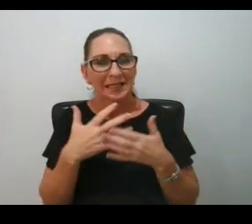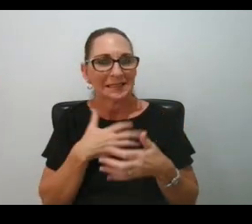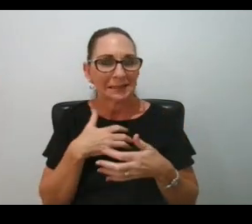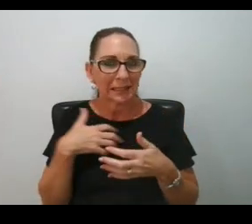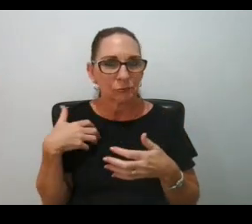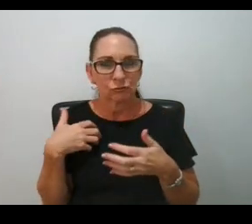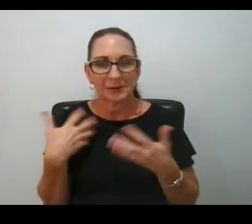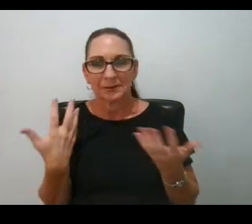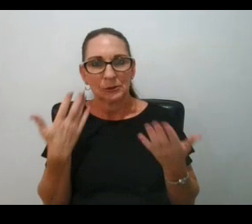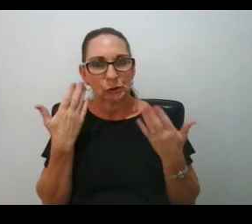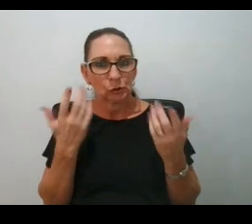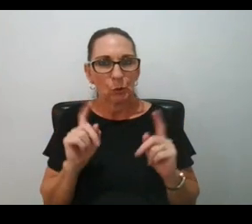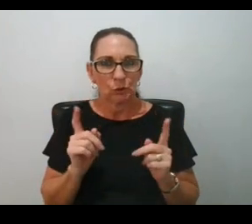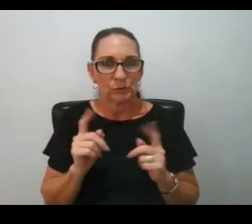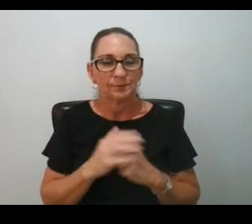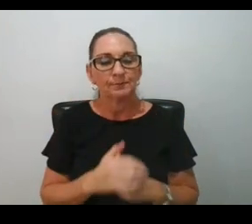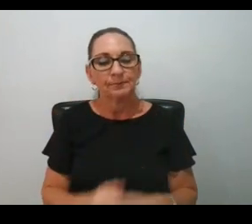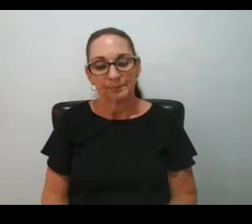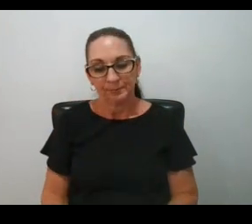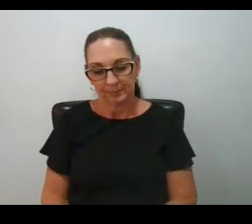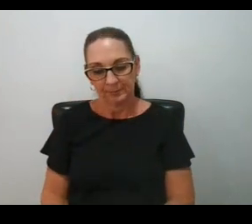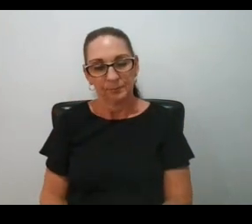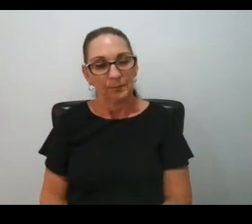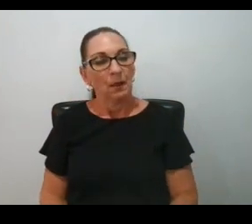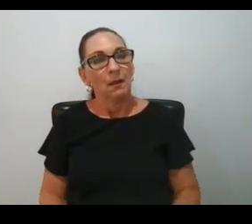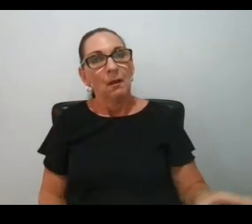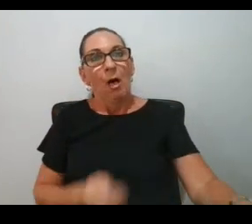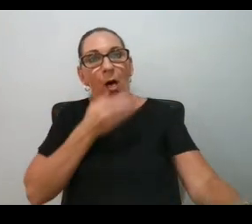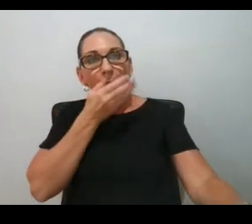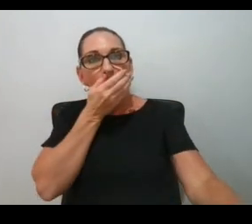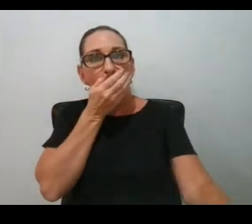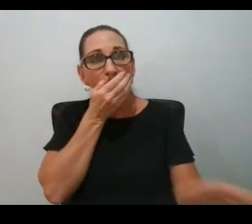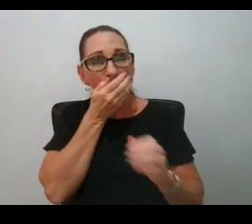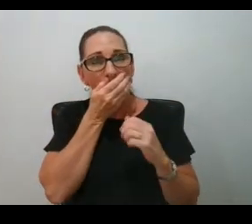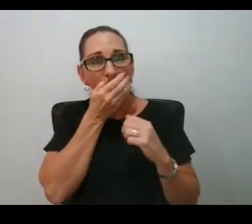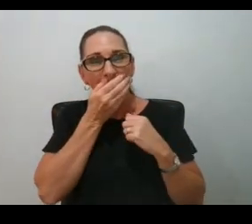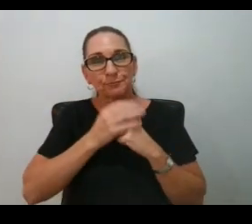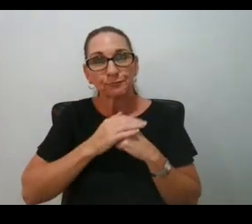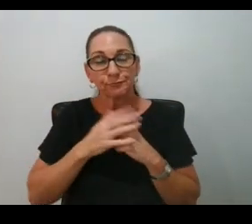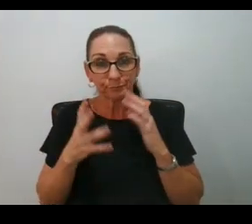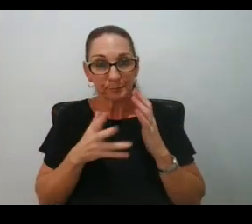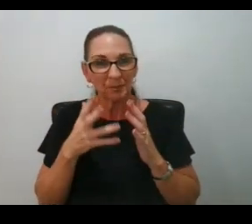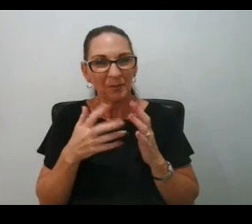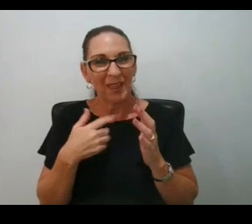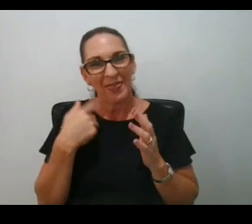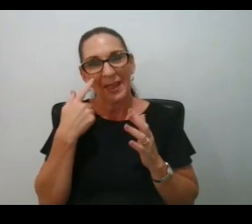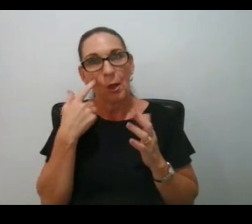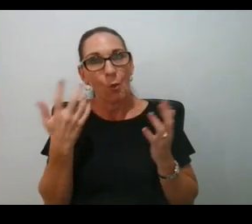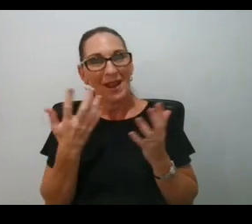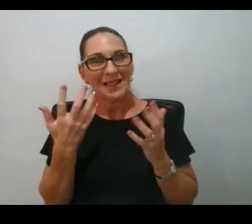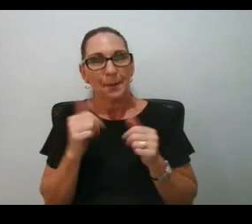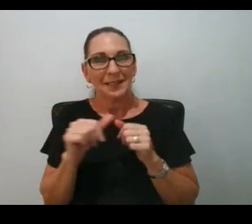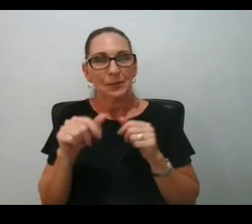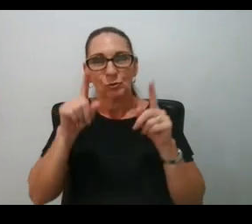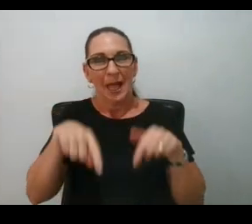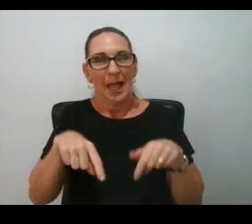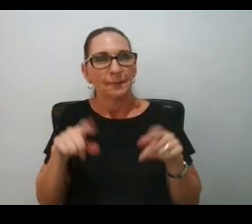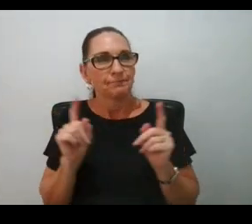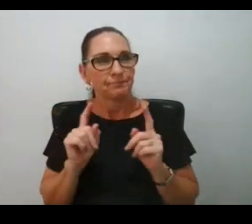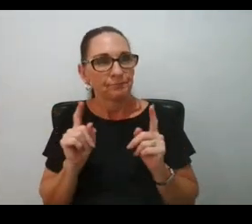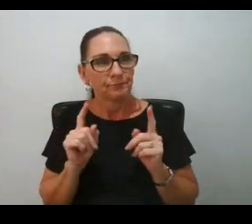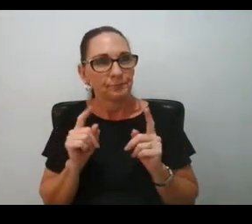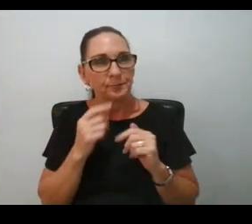start? Now, what I want to make clear here at the beginning is, and I've fallen into